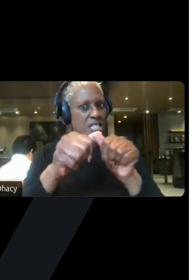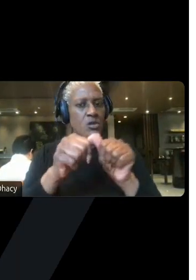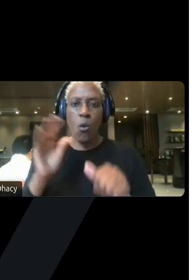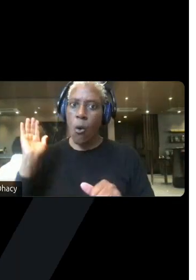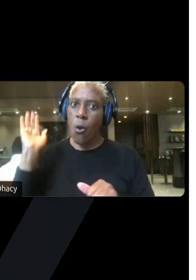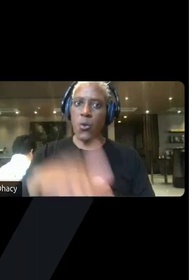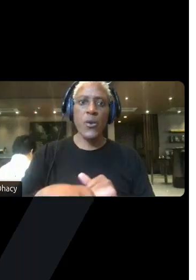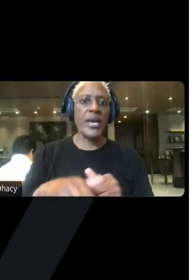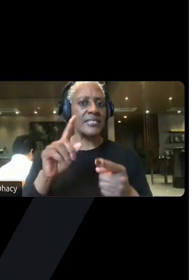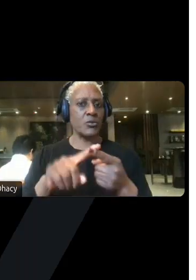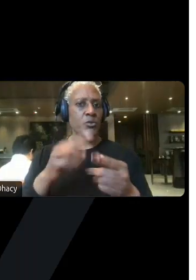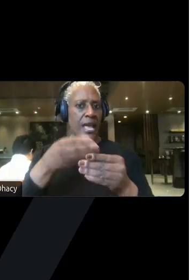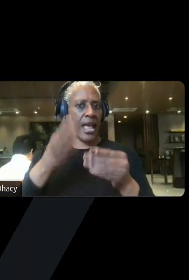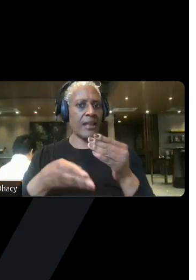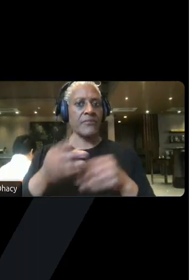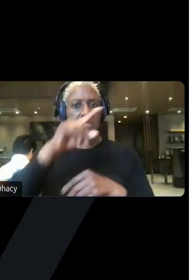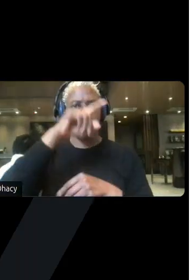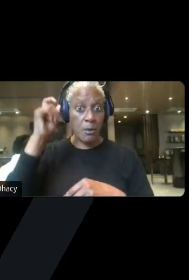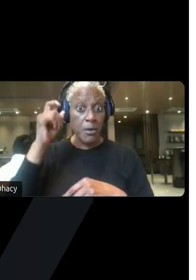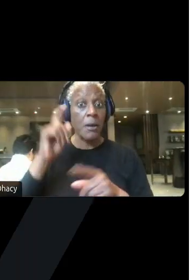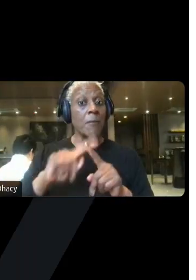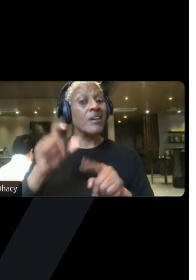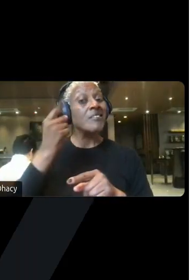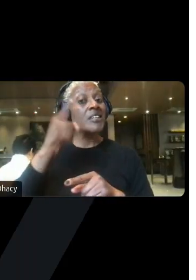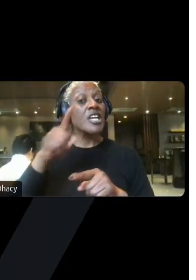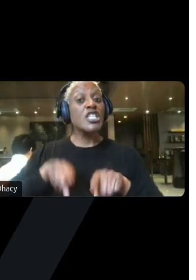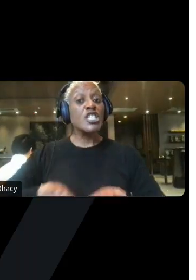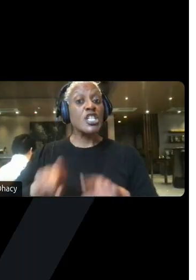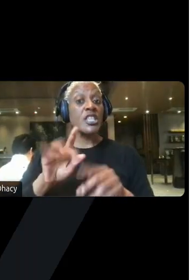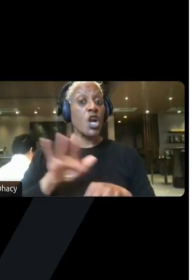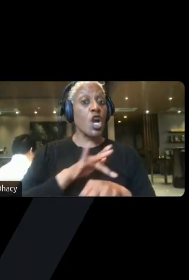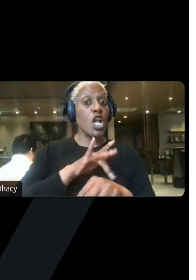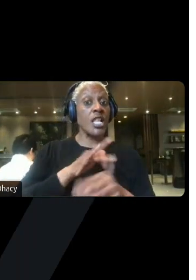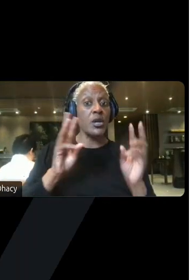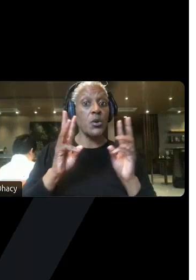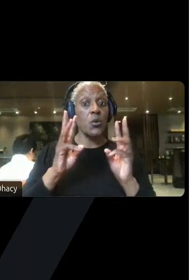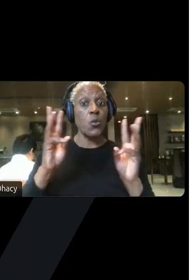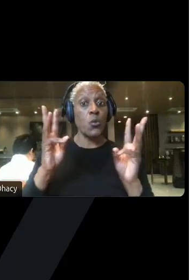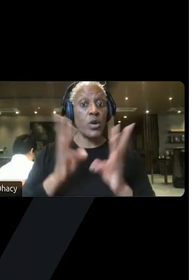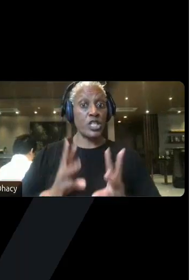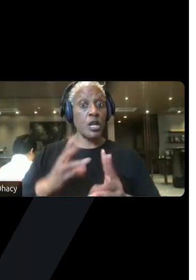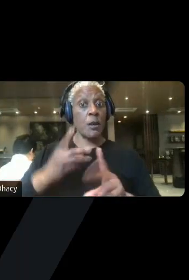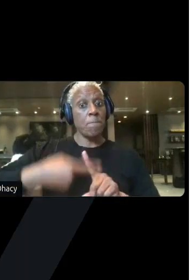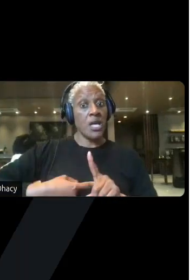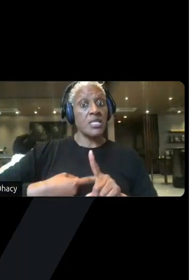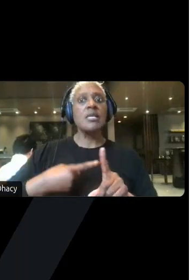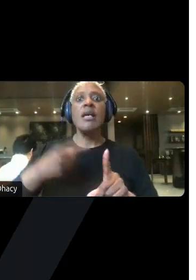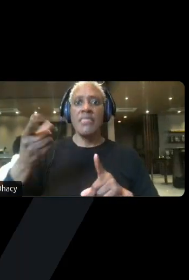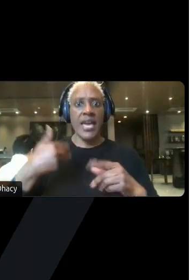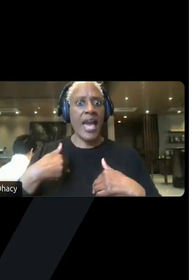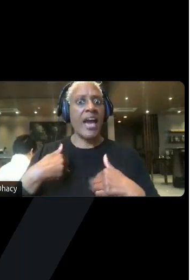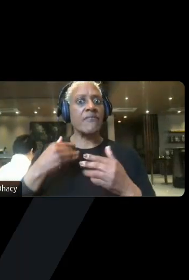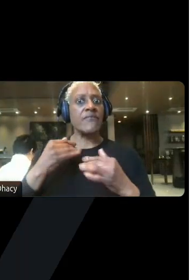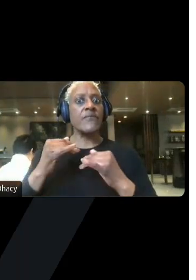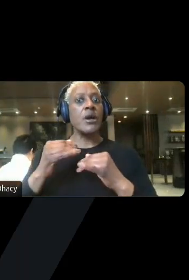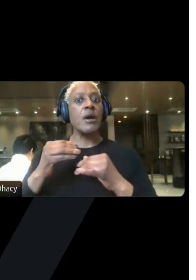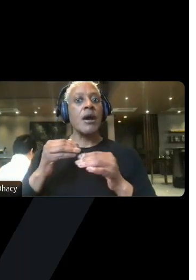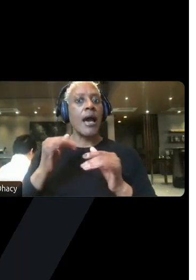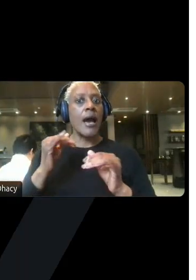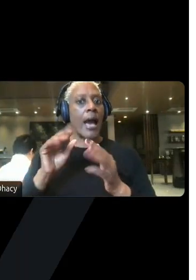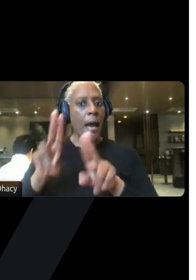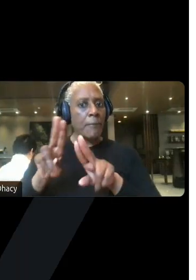that takes place during the early winter months, and then principals begin hiring and interviewing for the following school